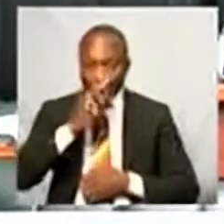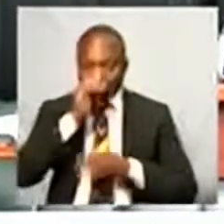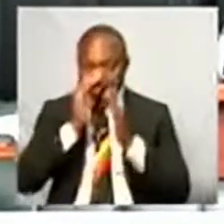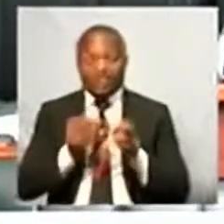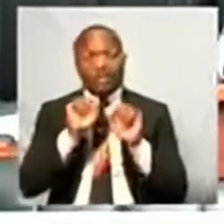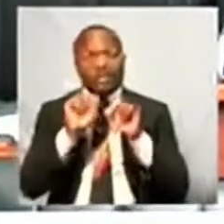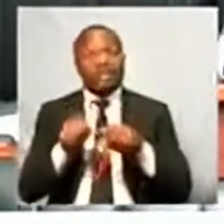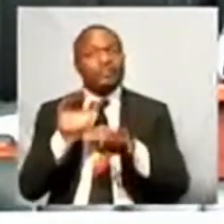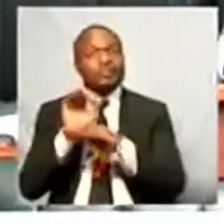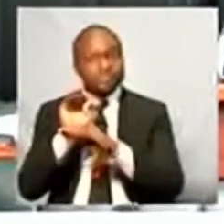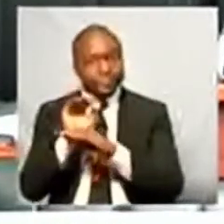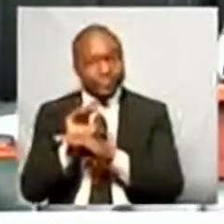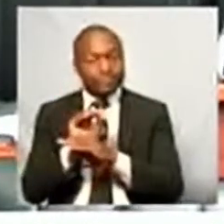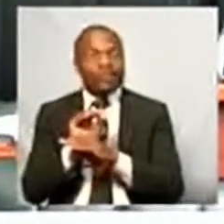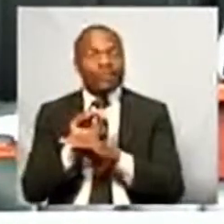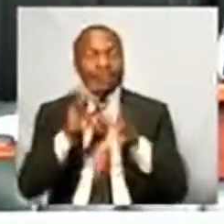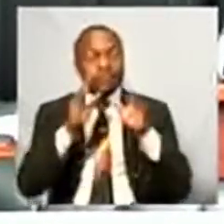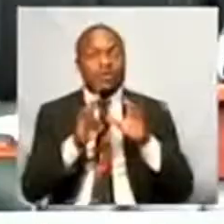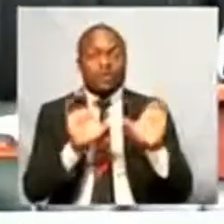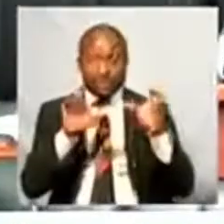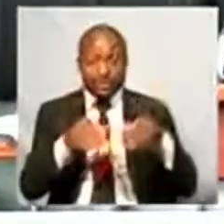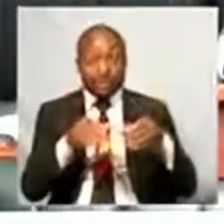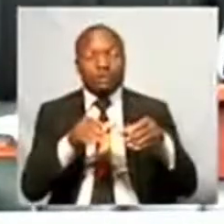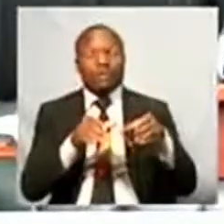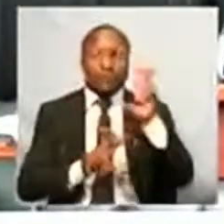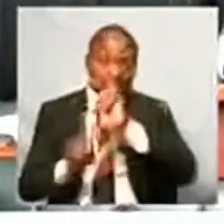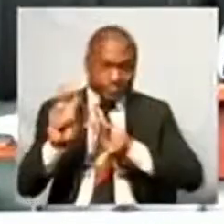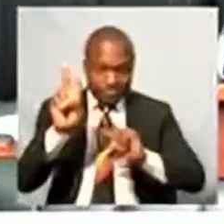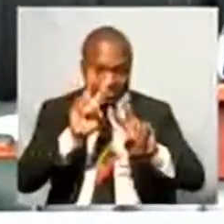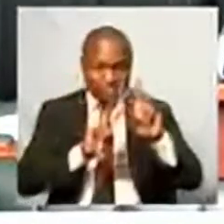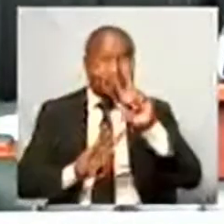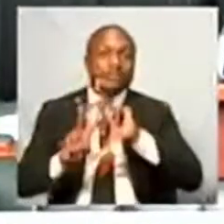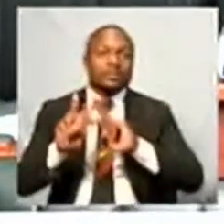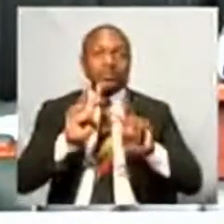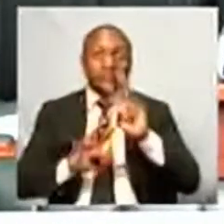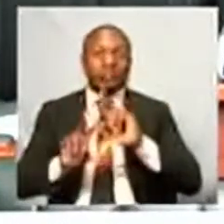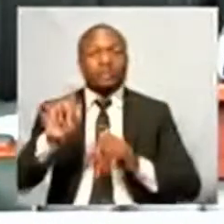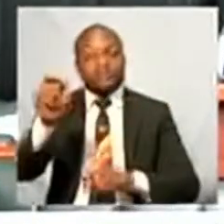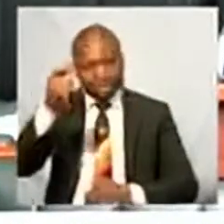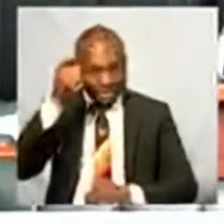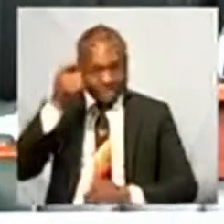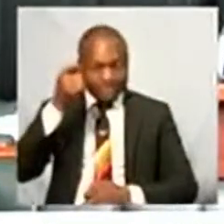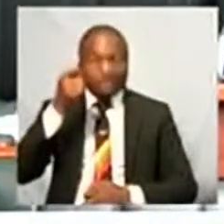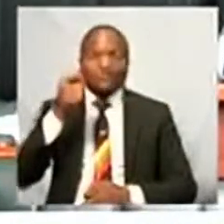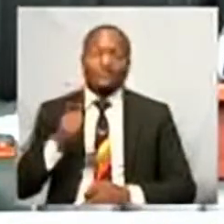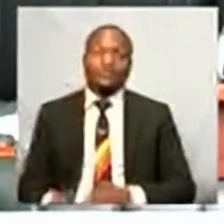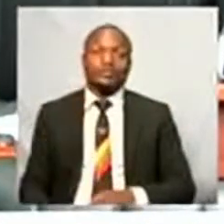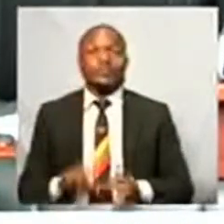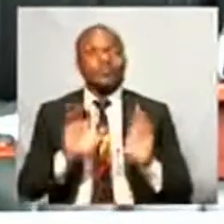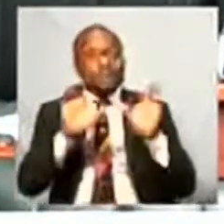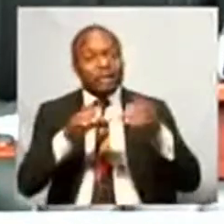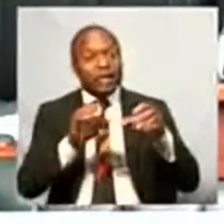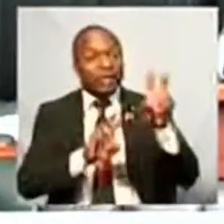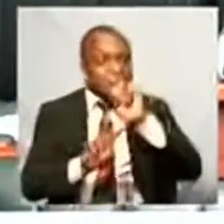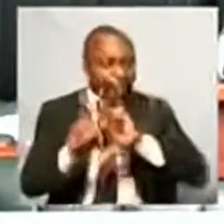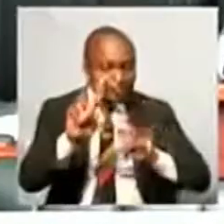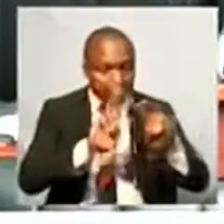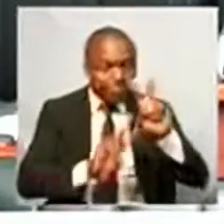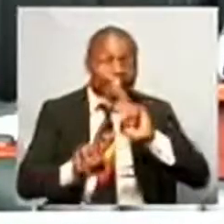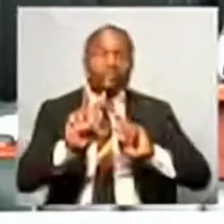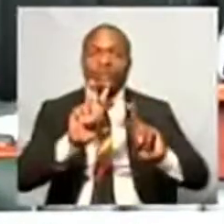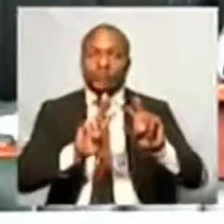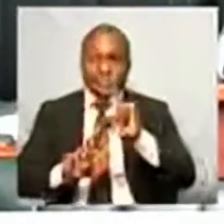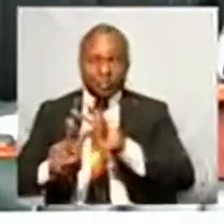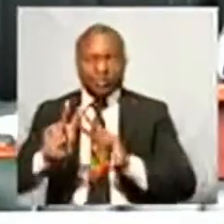briefly comment on the committee's benchmarking tour to the Republic of Kenya, where the committee was privileged to visit the Inspectorate